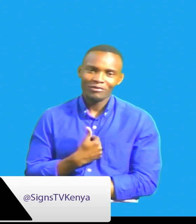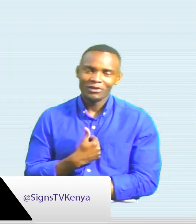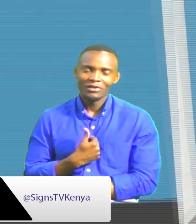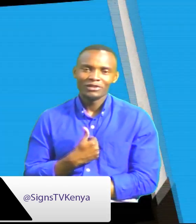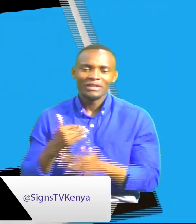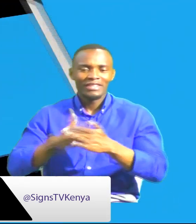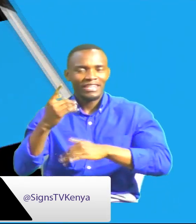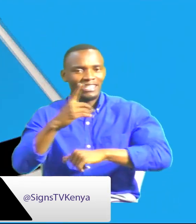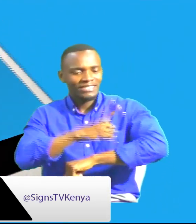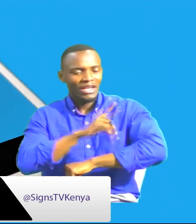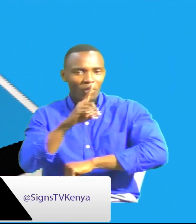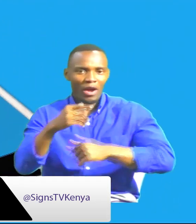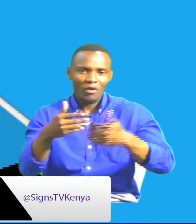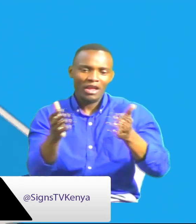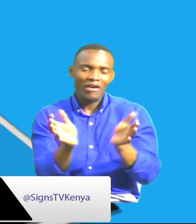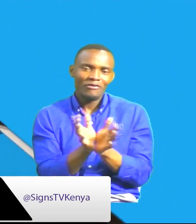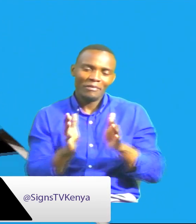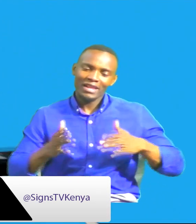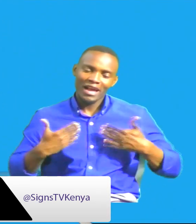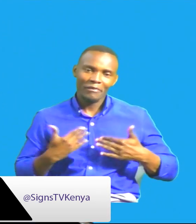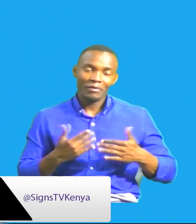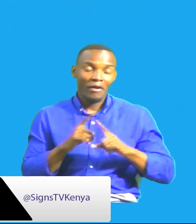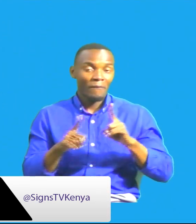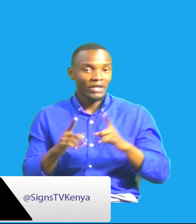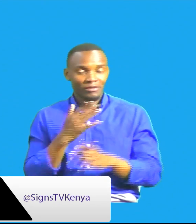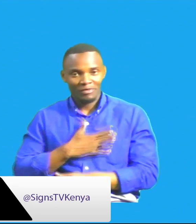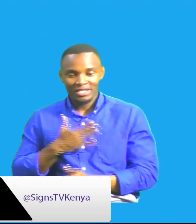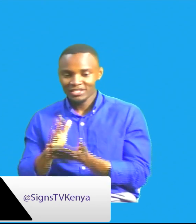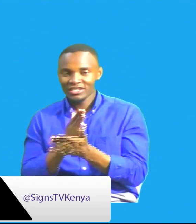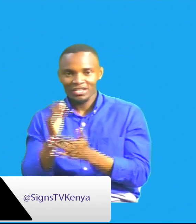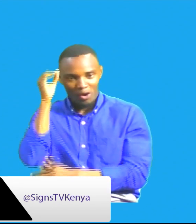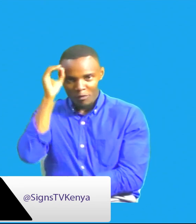happy family. But let me know what you think.